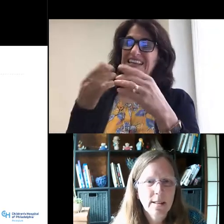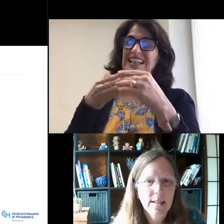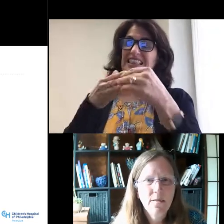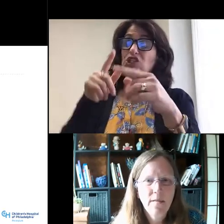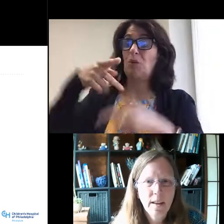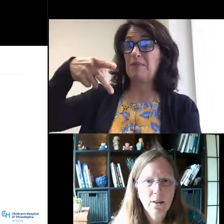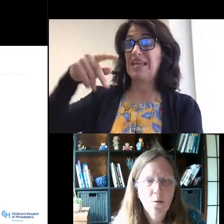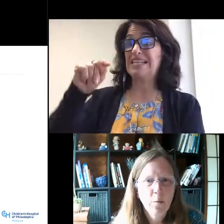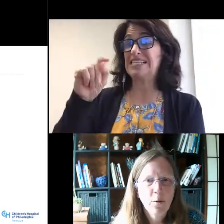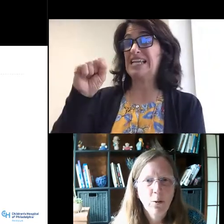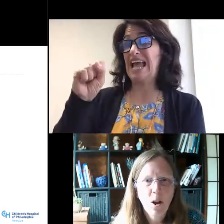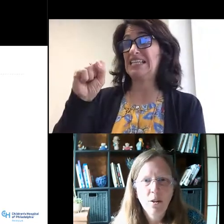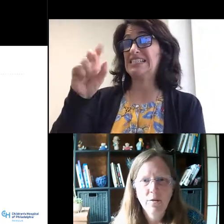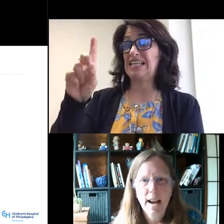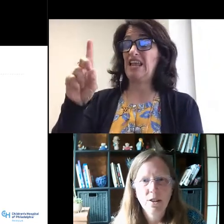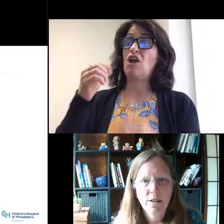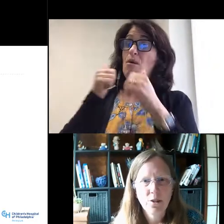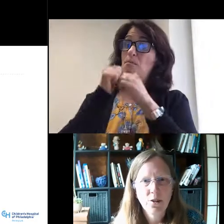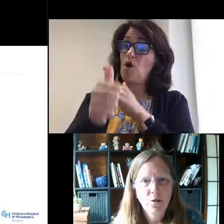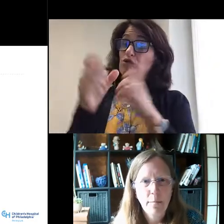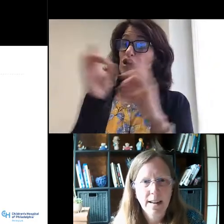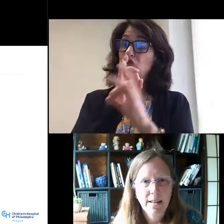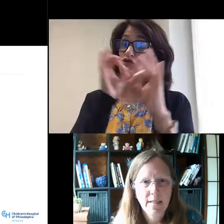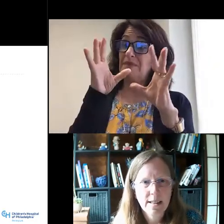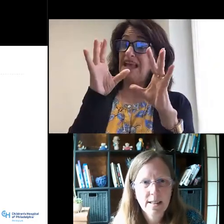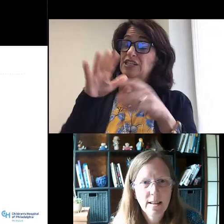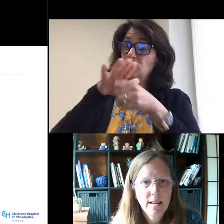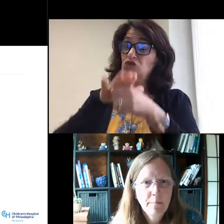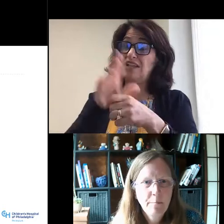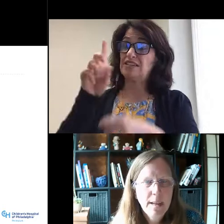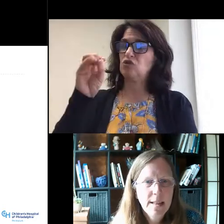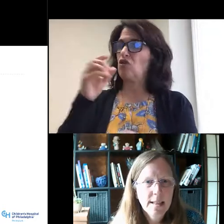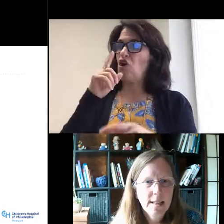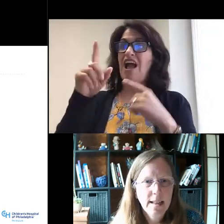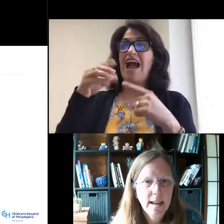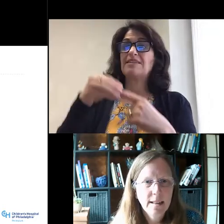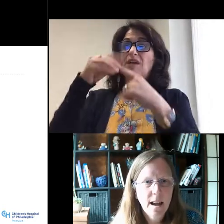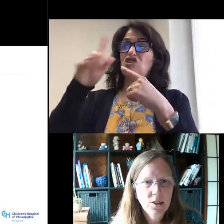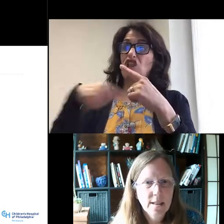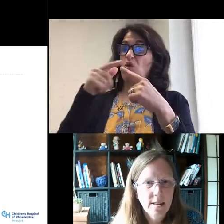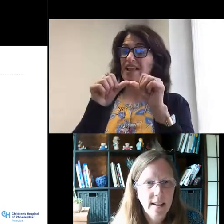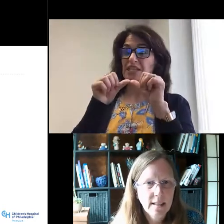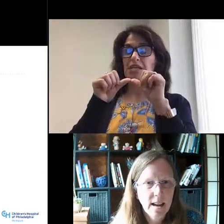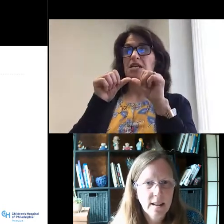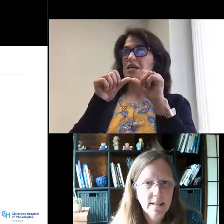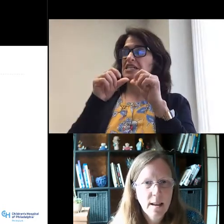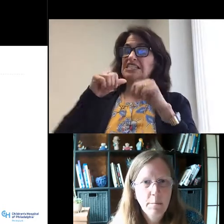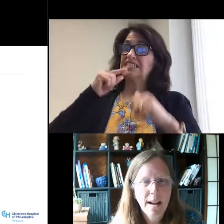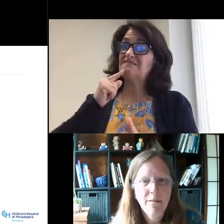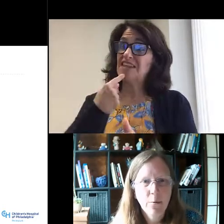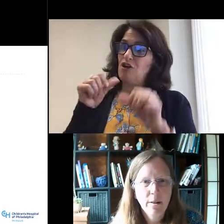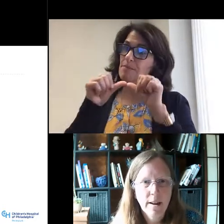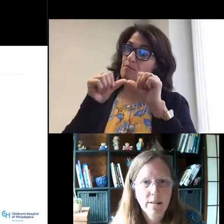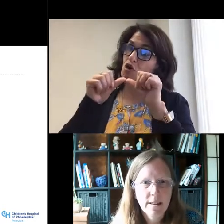there is like severe or prolonged reactions to traumatic events. PTSD can not just affect us,